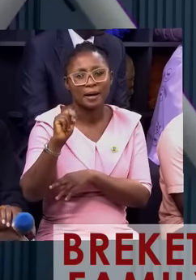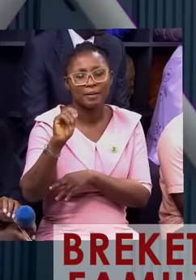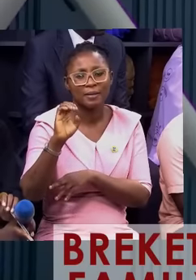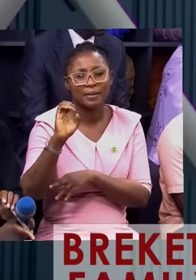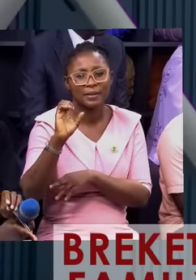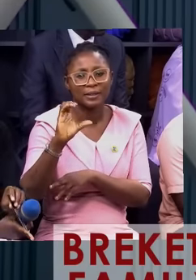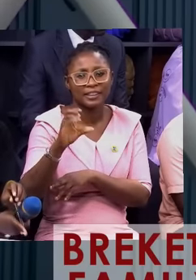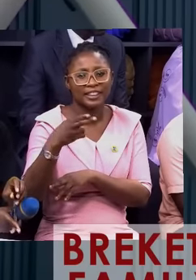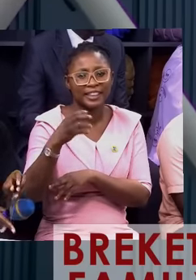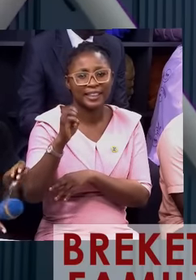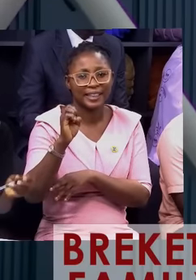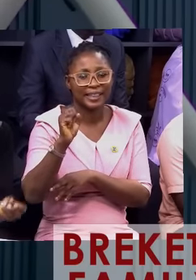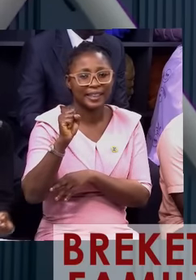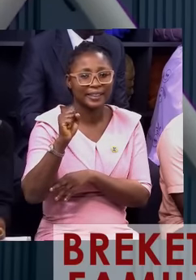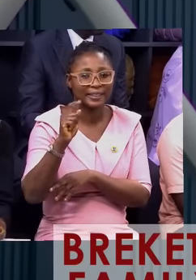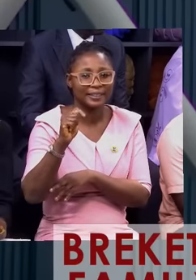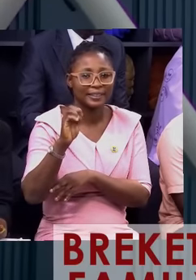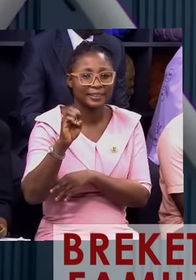Steve